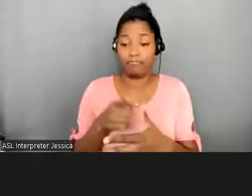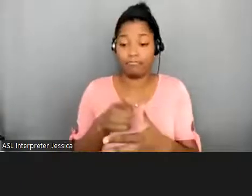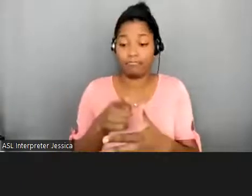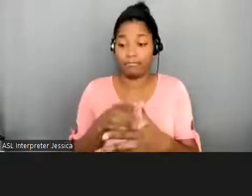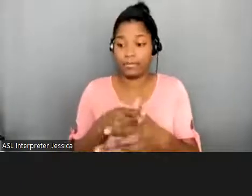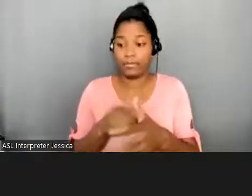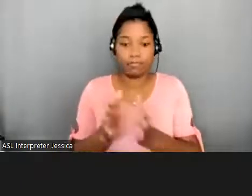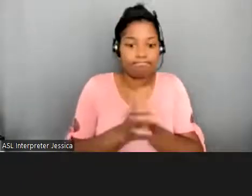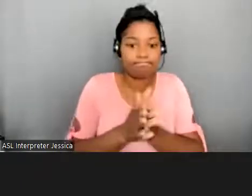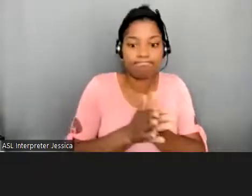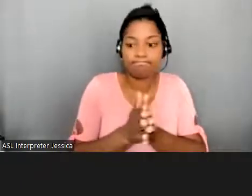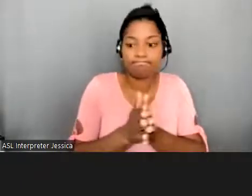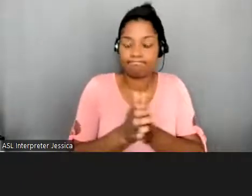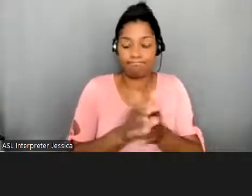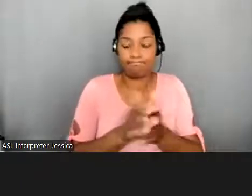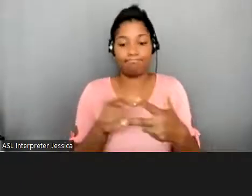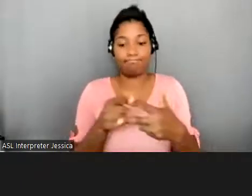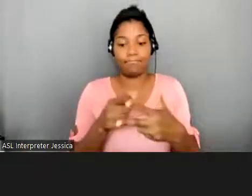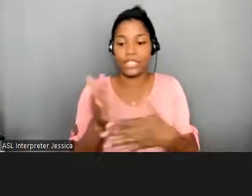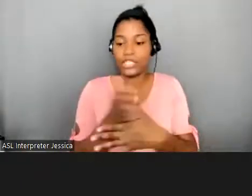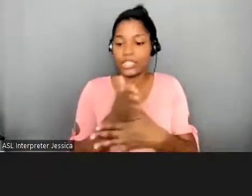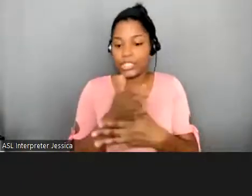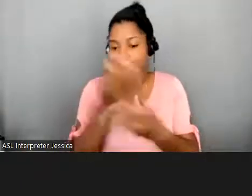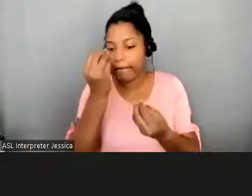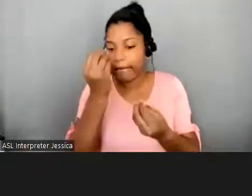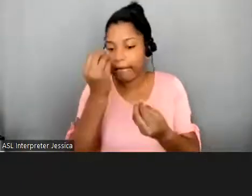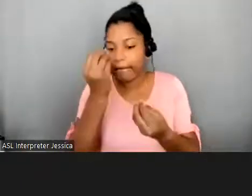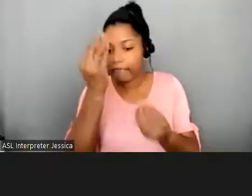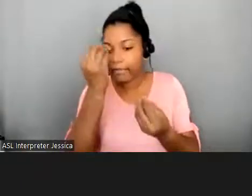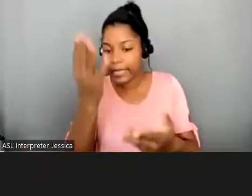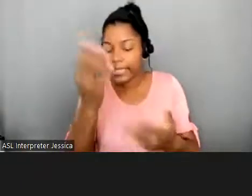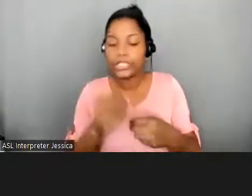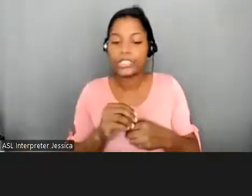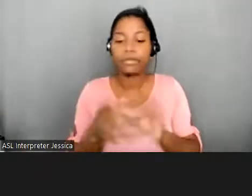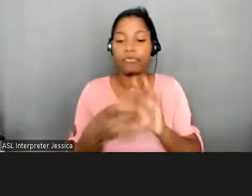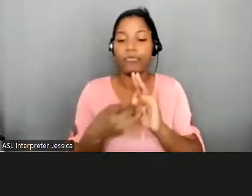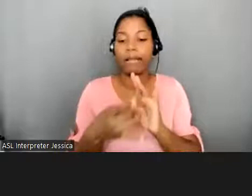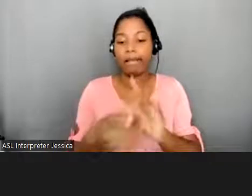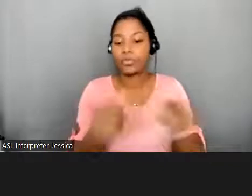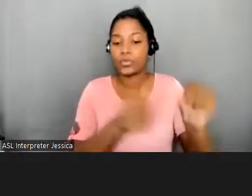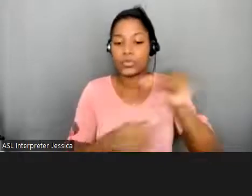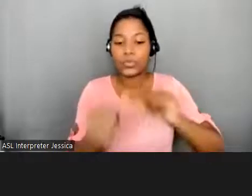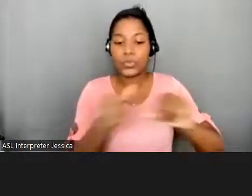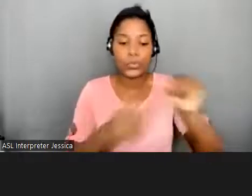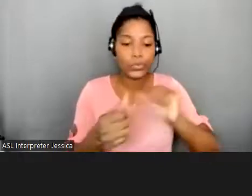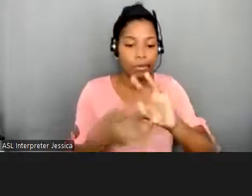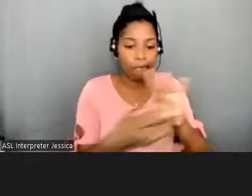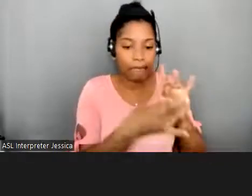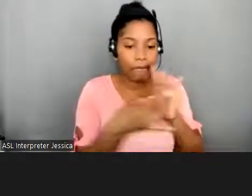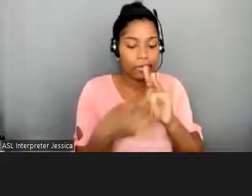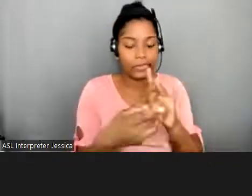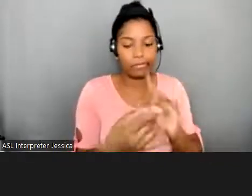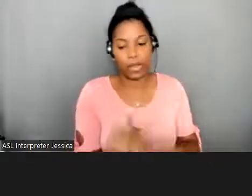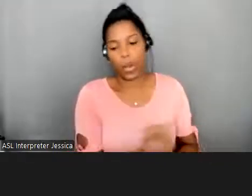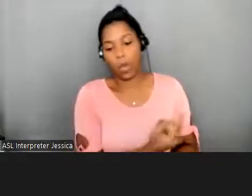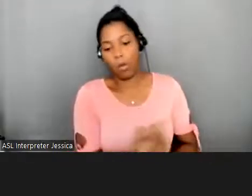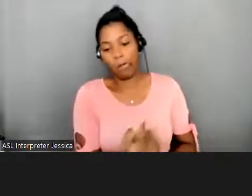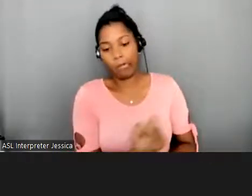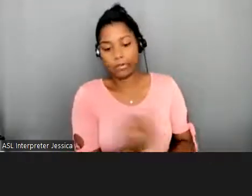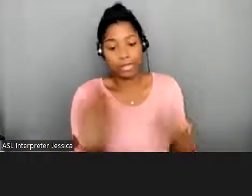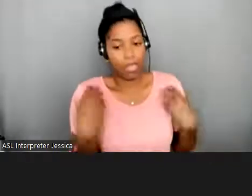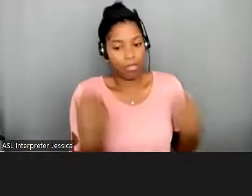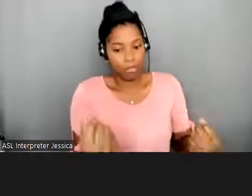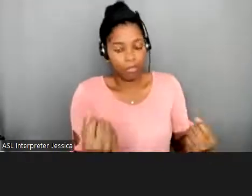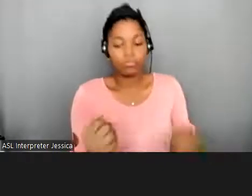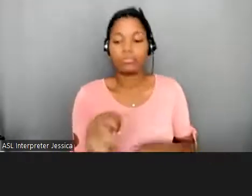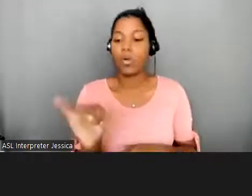momentum, share information and spotlight innovation related to social connection, loneliness, and health, build community,